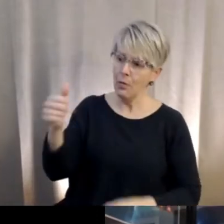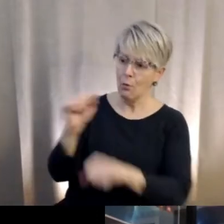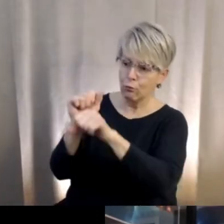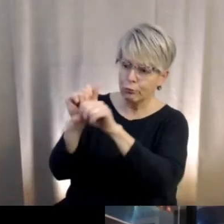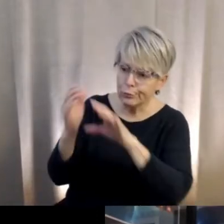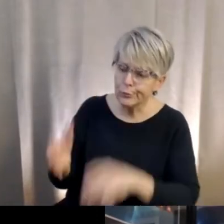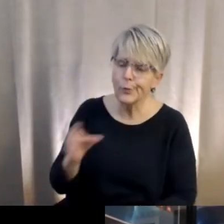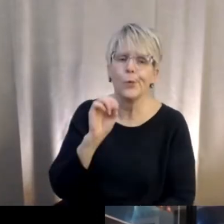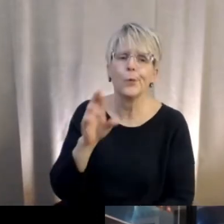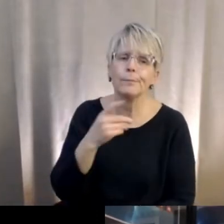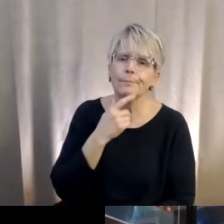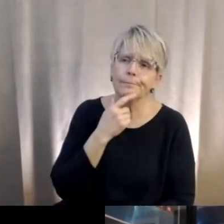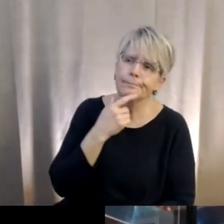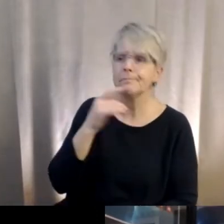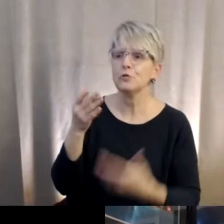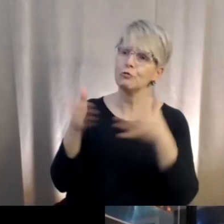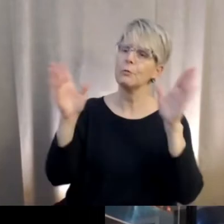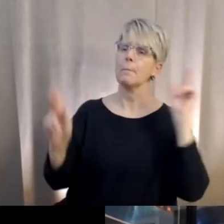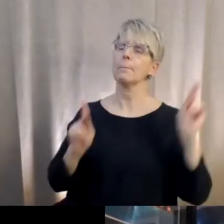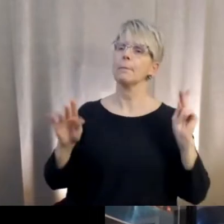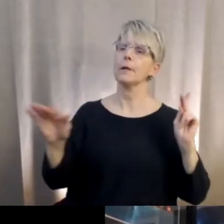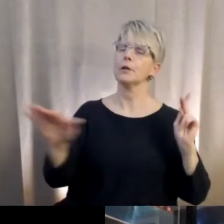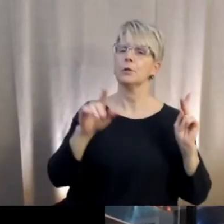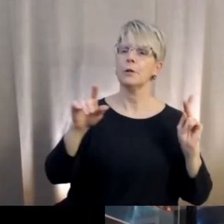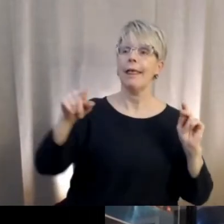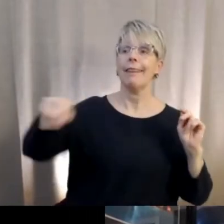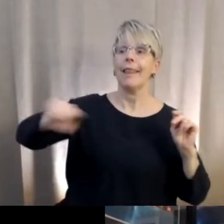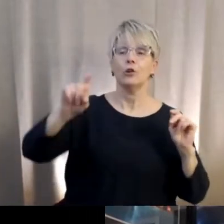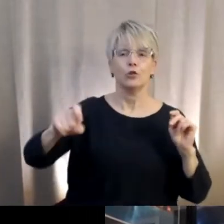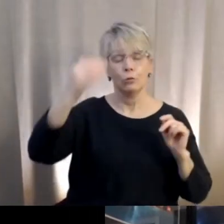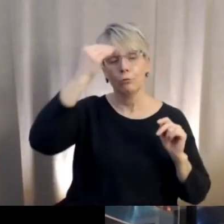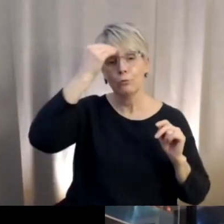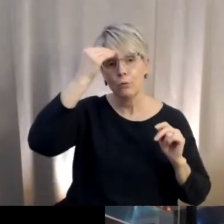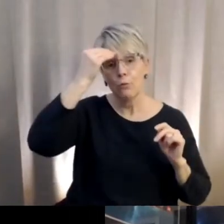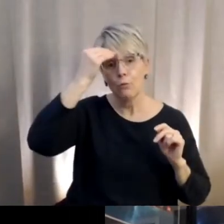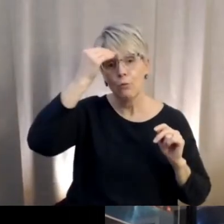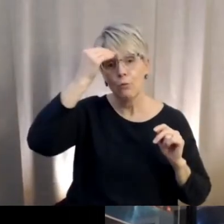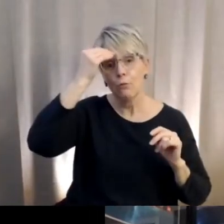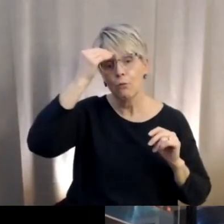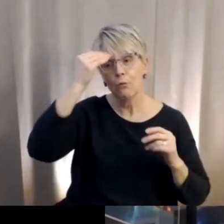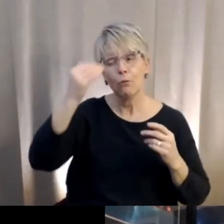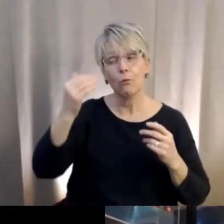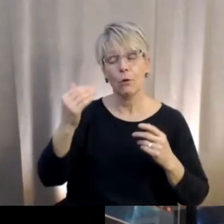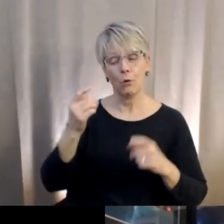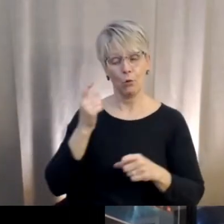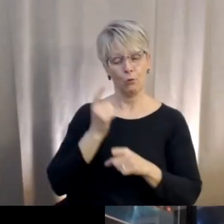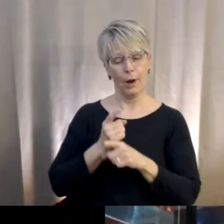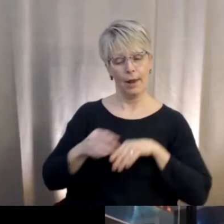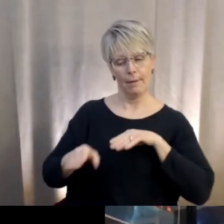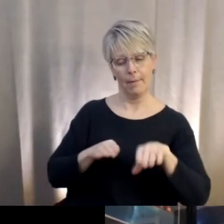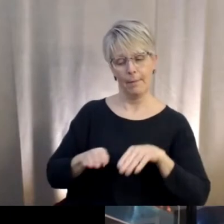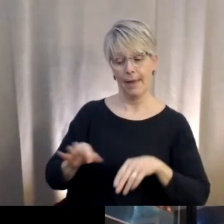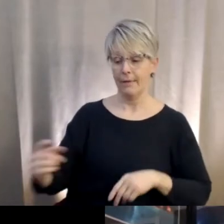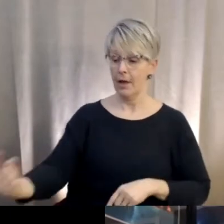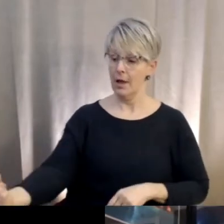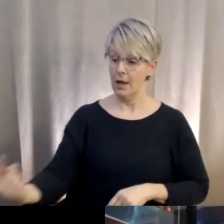know, folks in general need to know about proper etiquette when a service